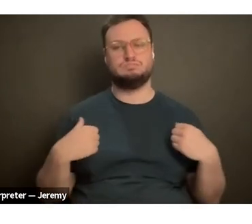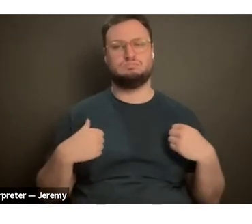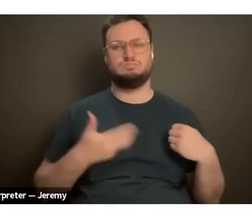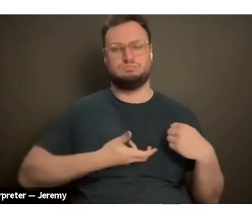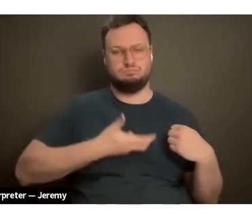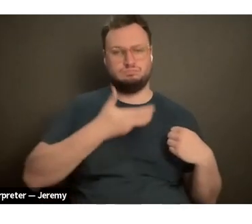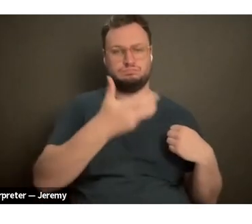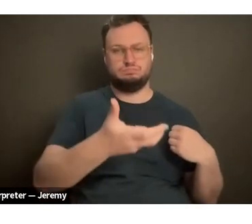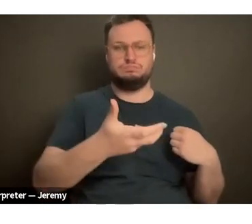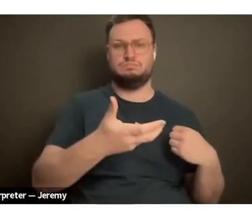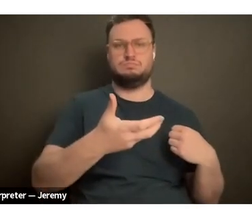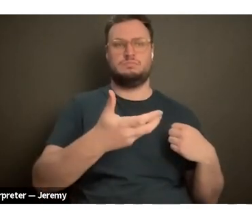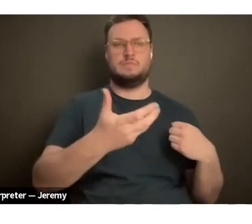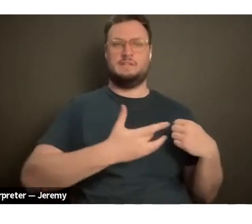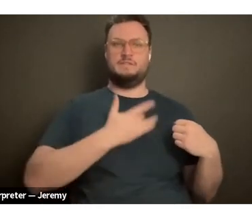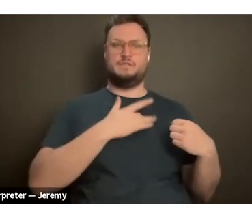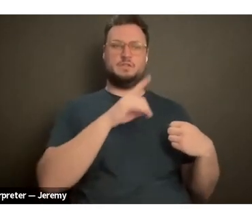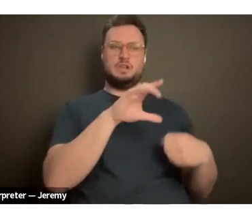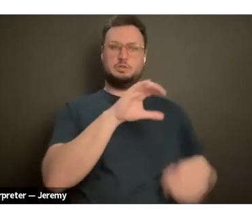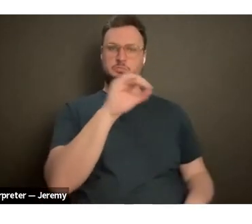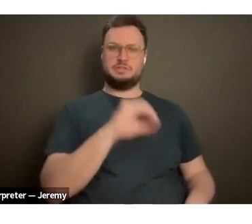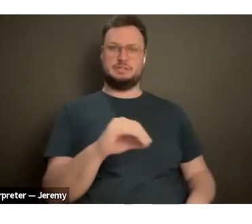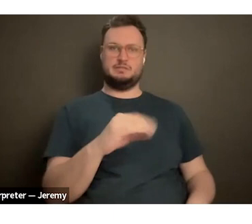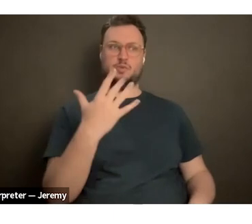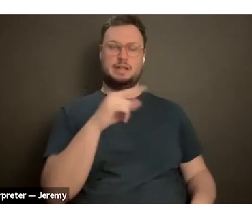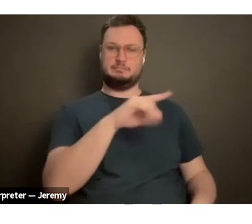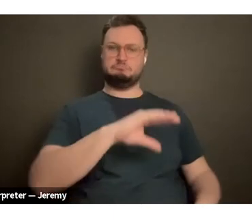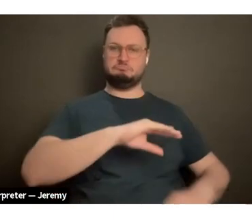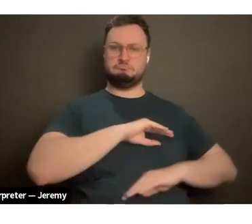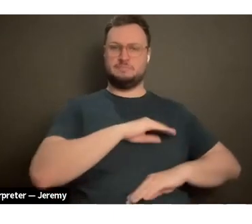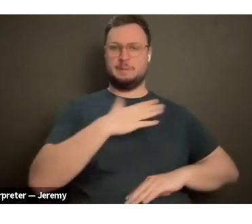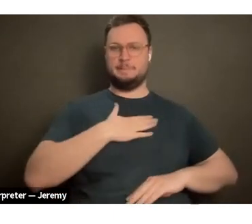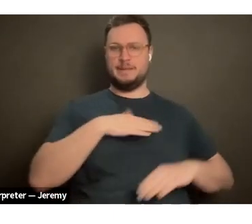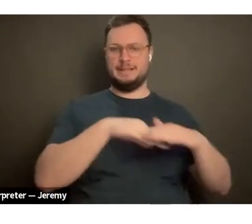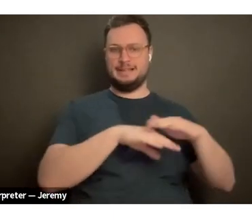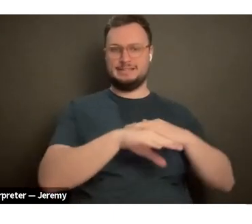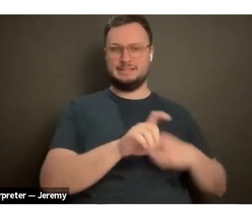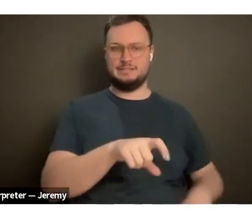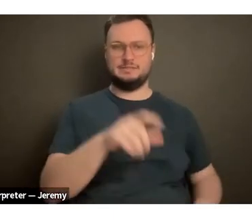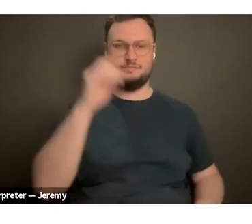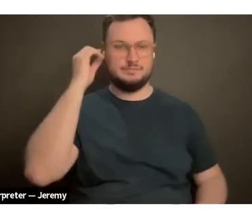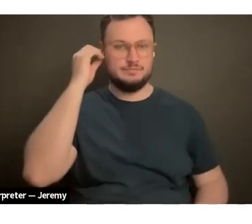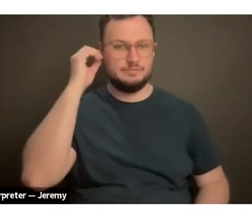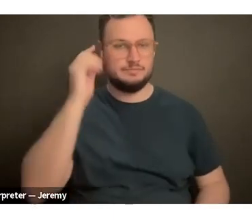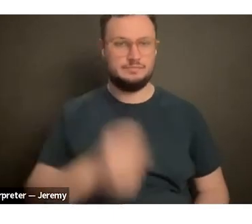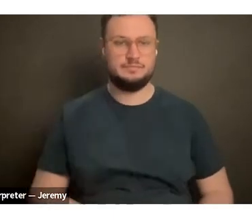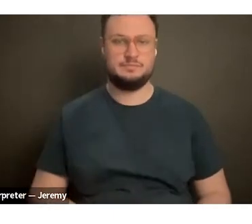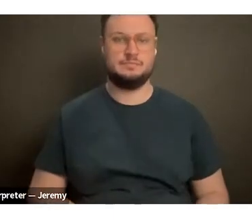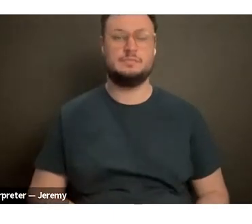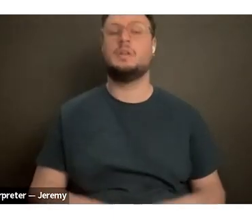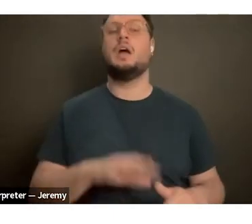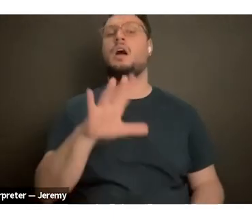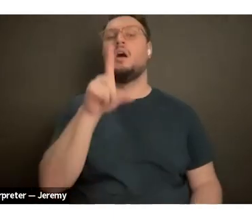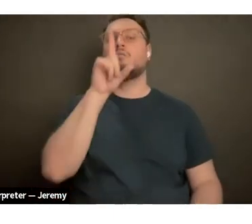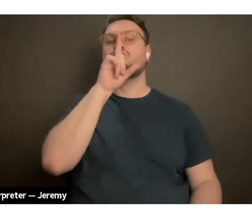needs are being met. It is not dependent on someone having a political understanding